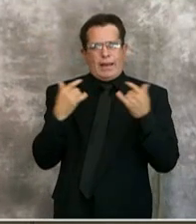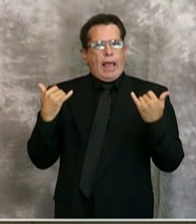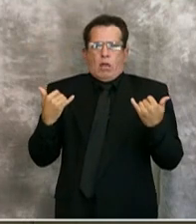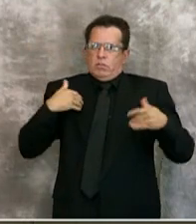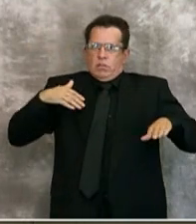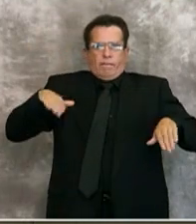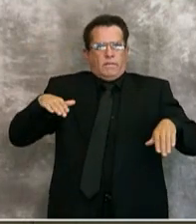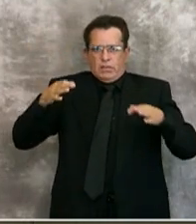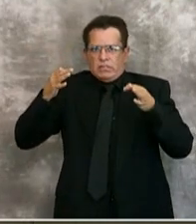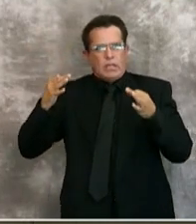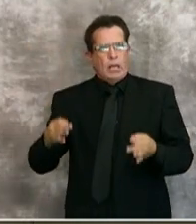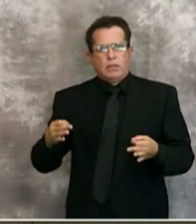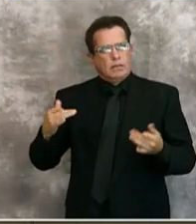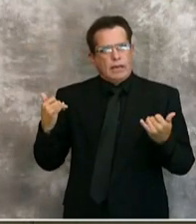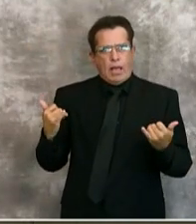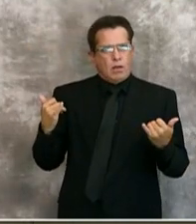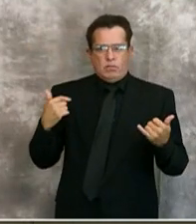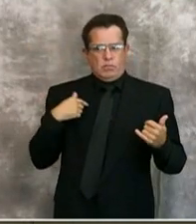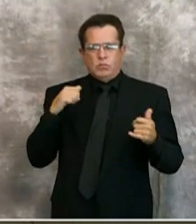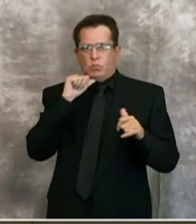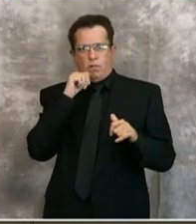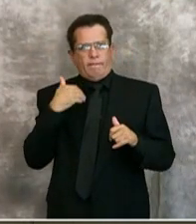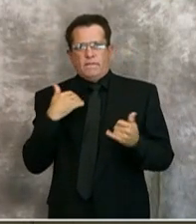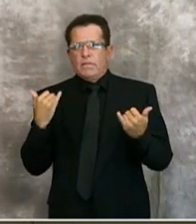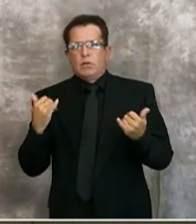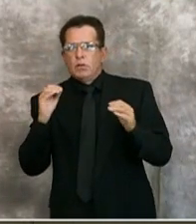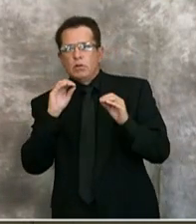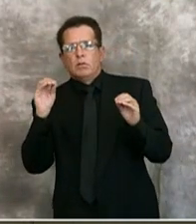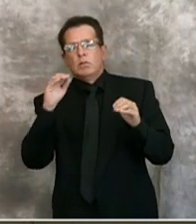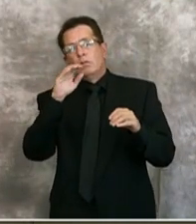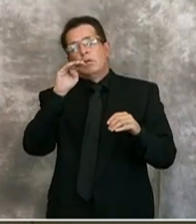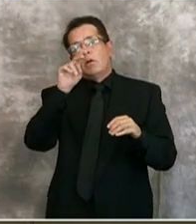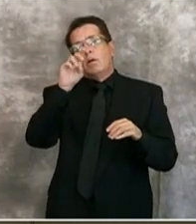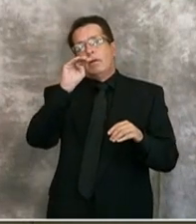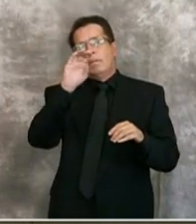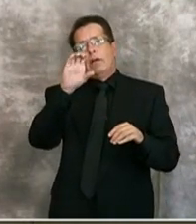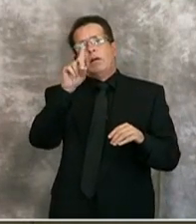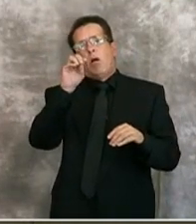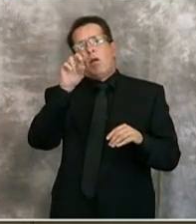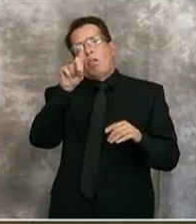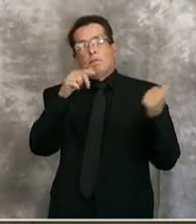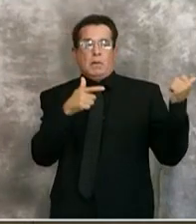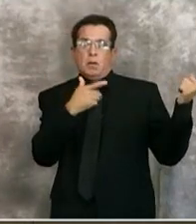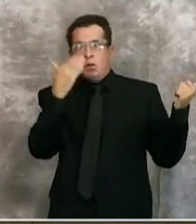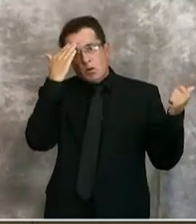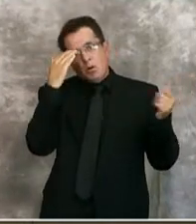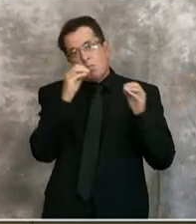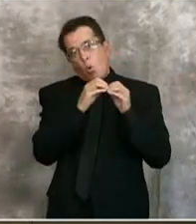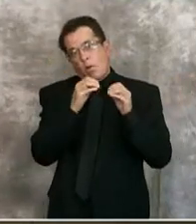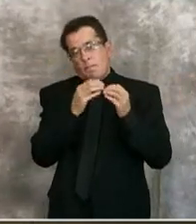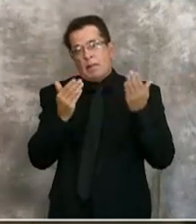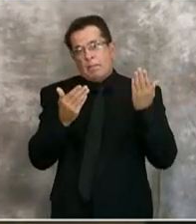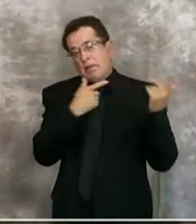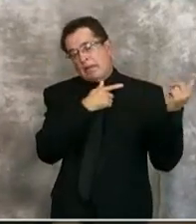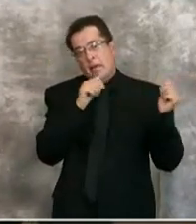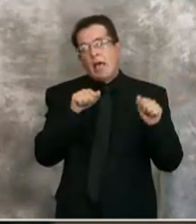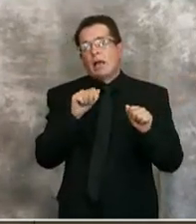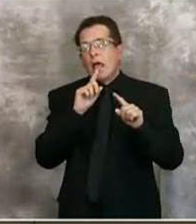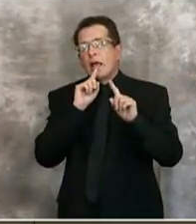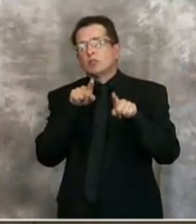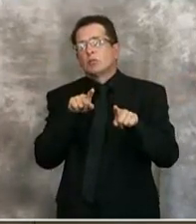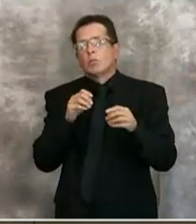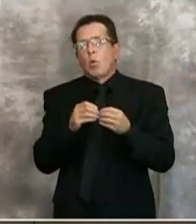not currently in the process of doing that. Dr. McDonald might have additional intel to share with you.